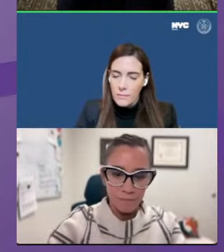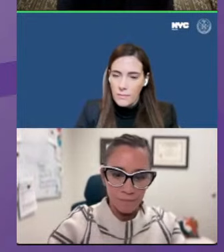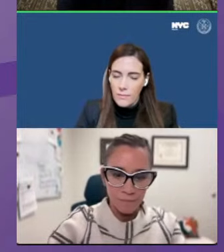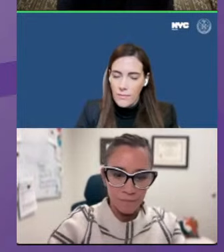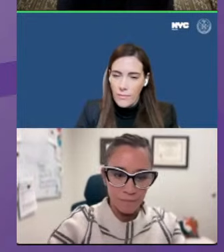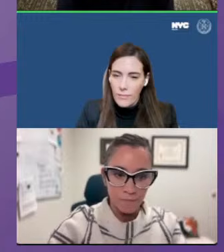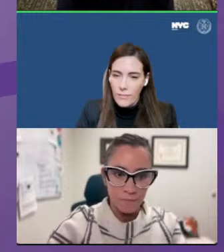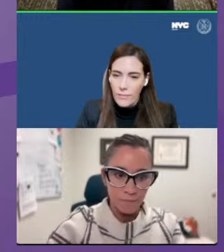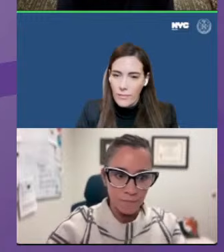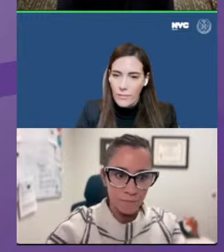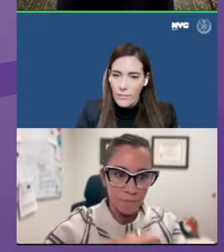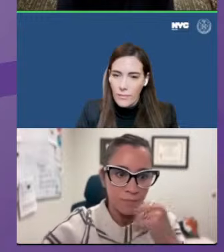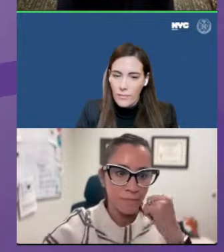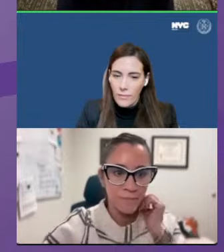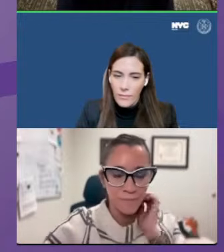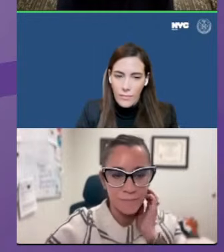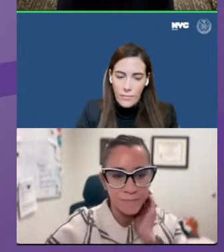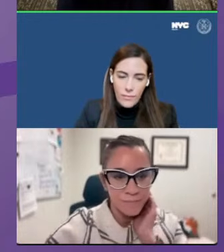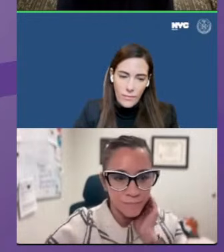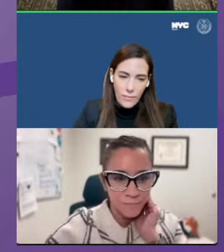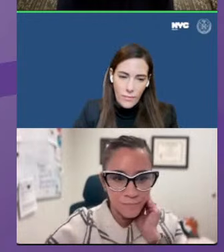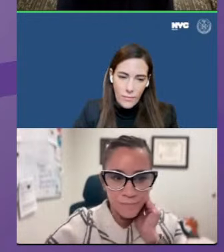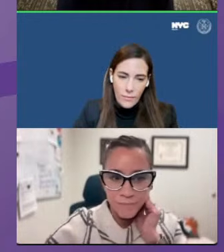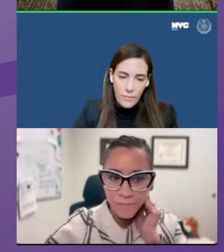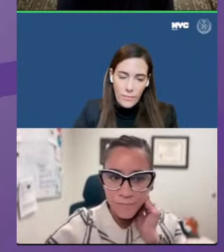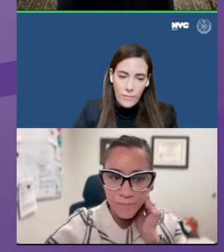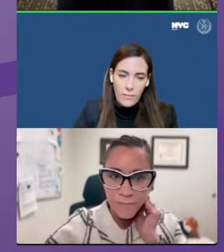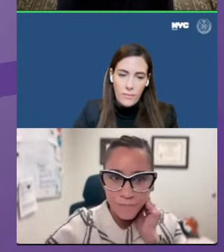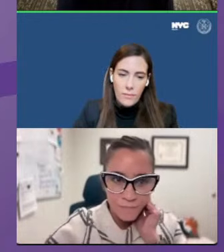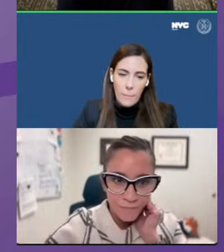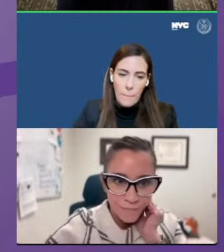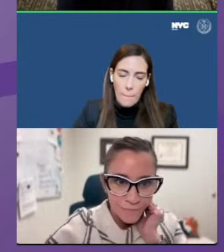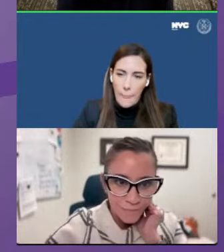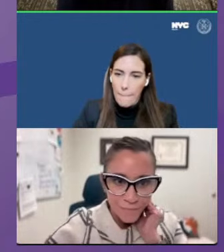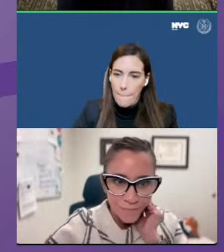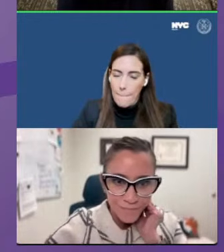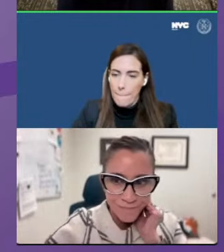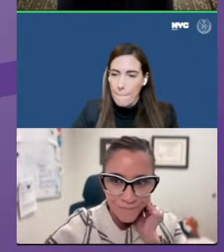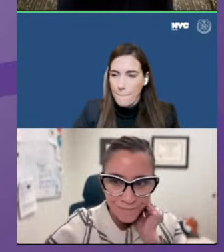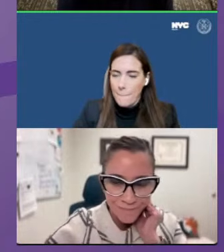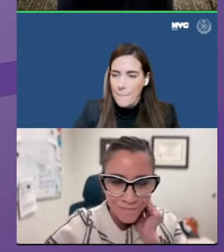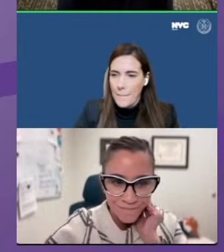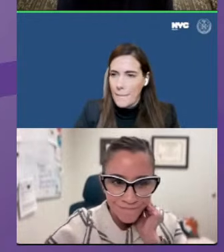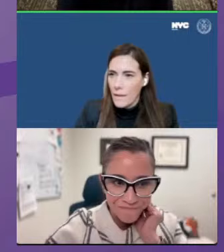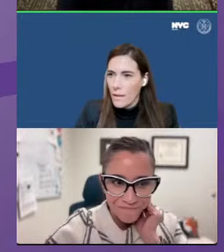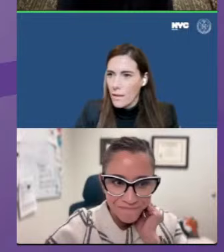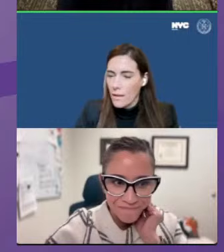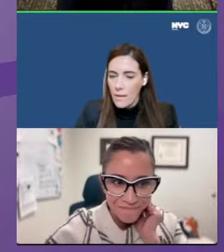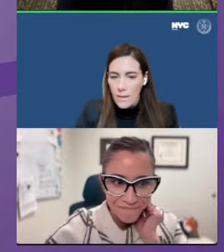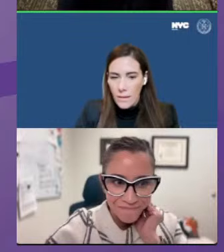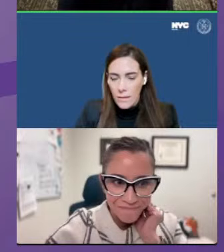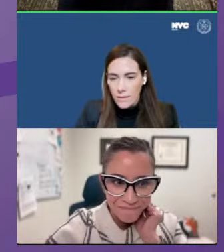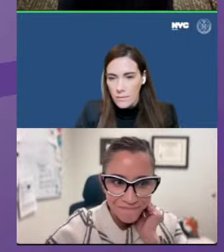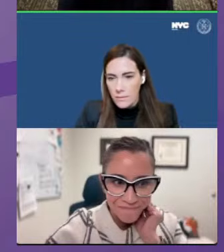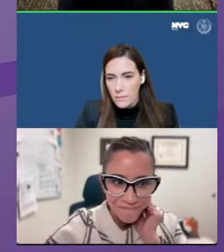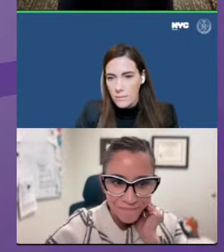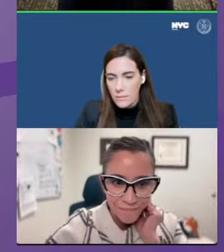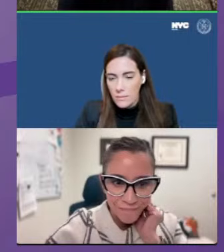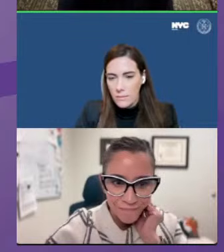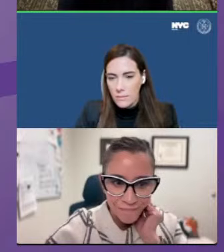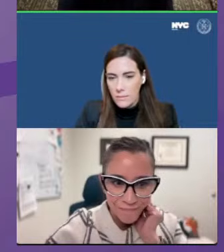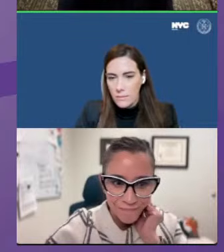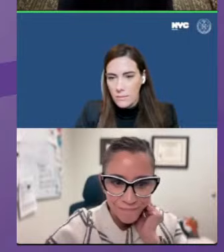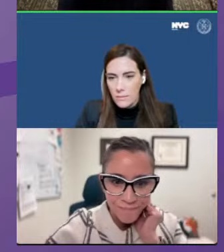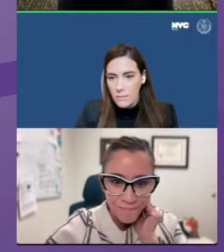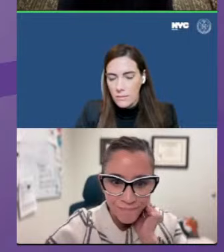dump that clinician fairly quickly and find someone who does express familiarity with your symptoms or has expertise in